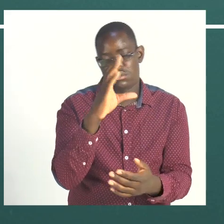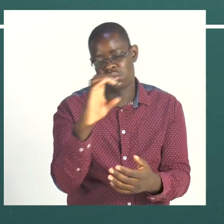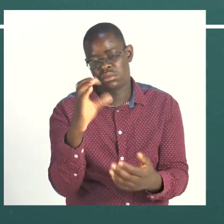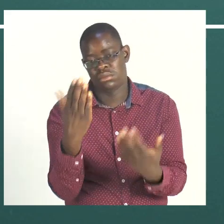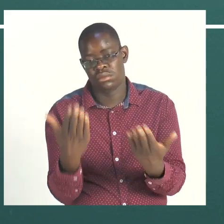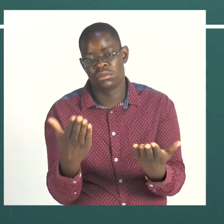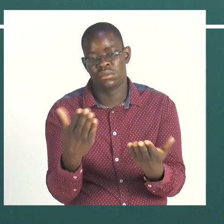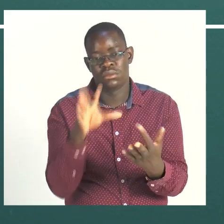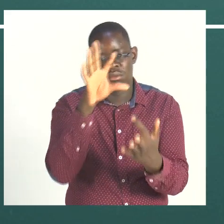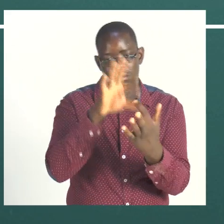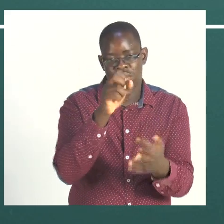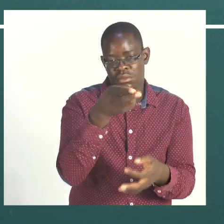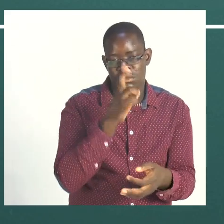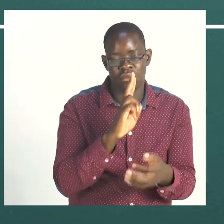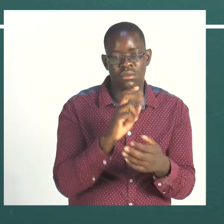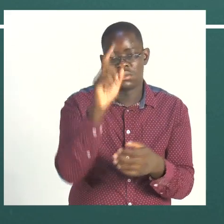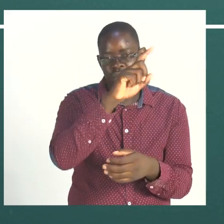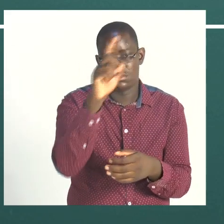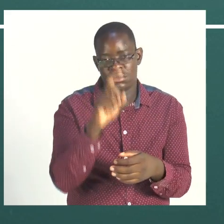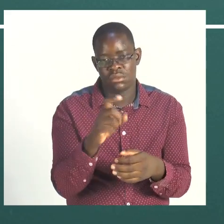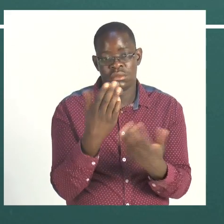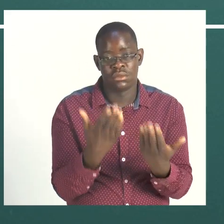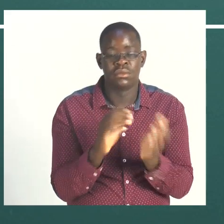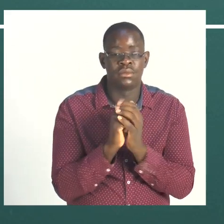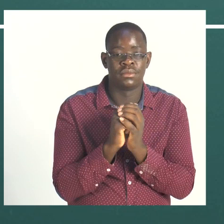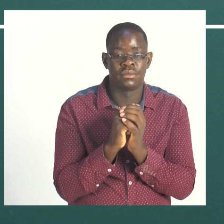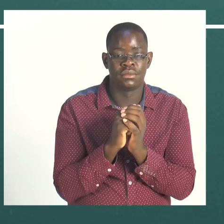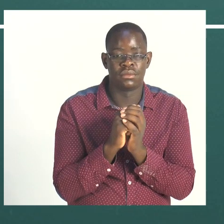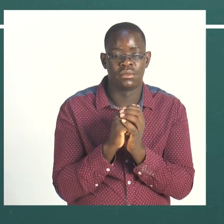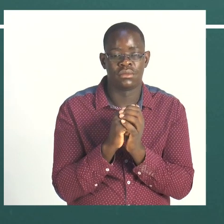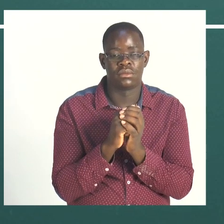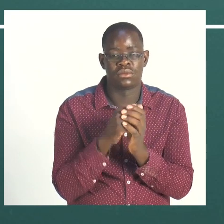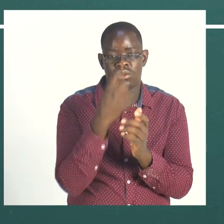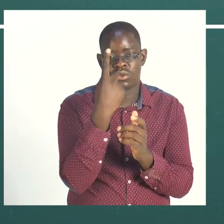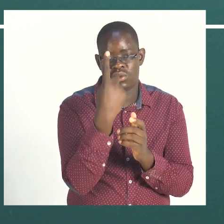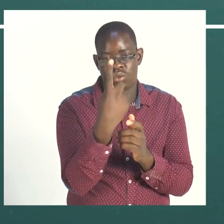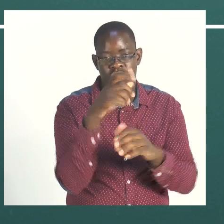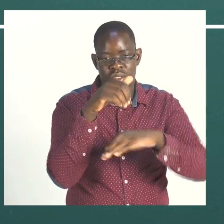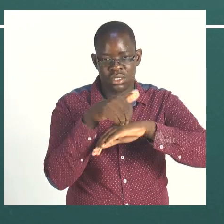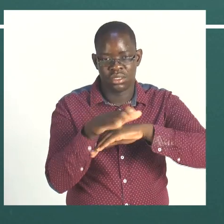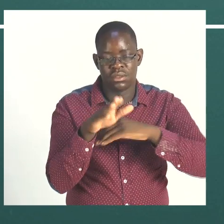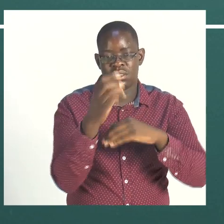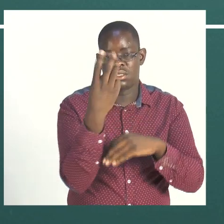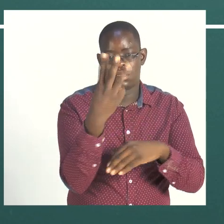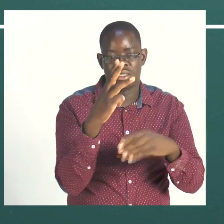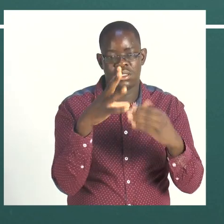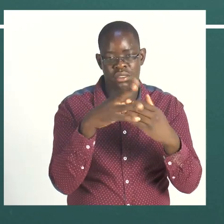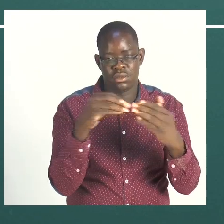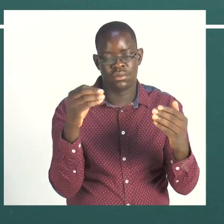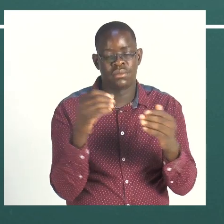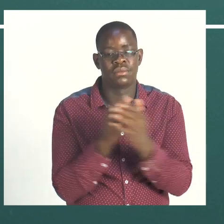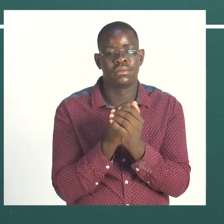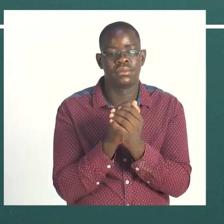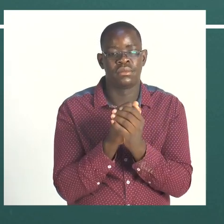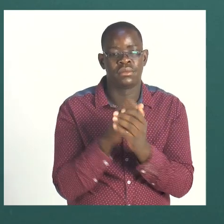C that you choose as the answer to our question. One SMS cost $3 Namibian.